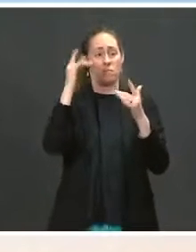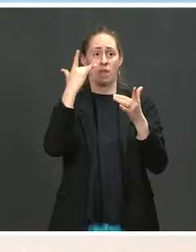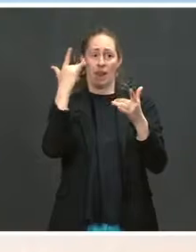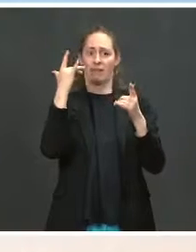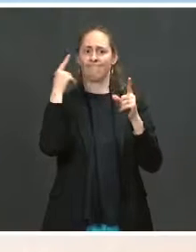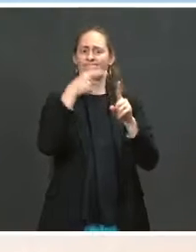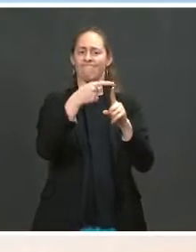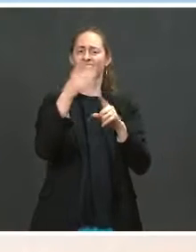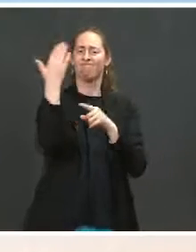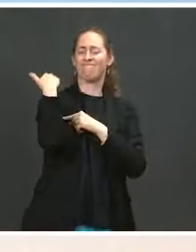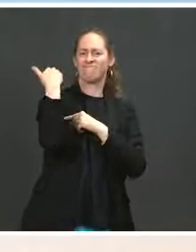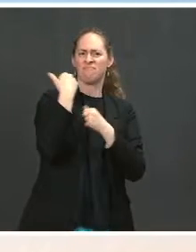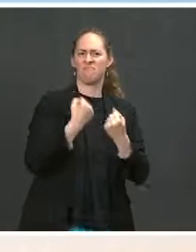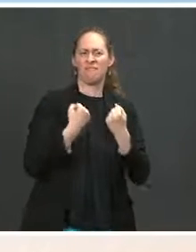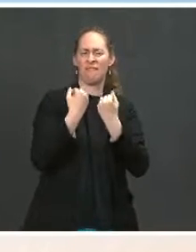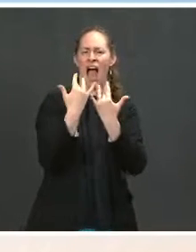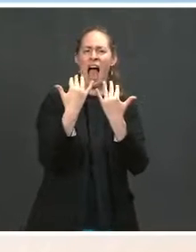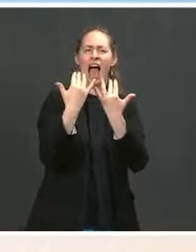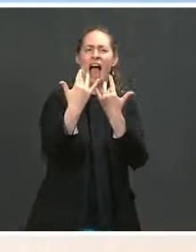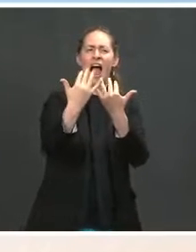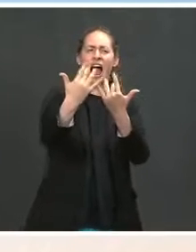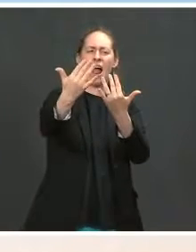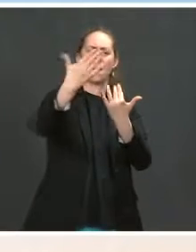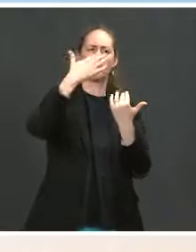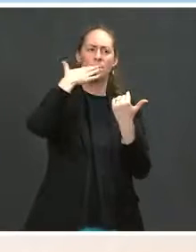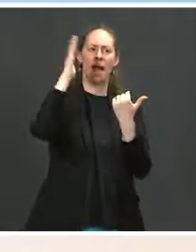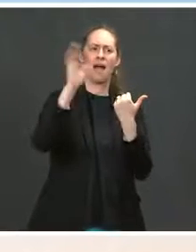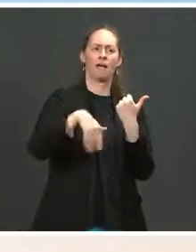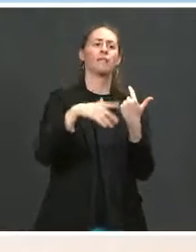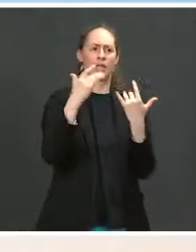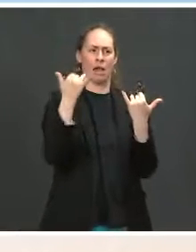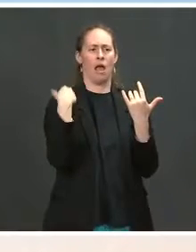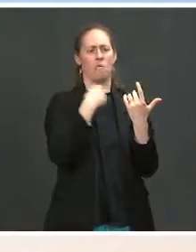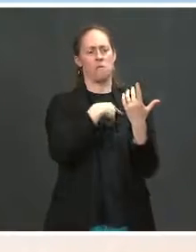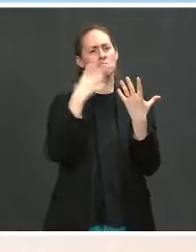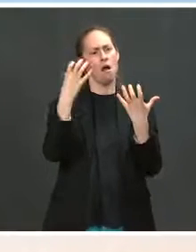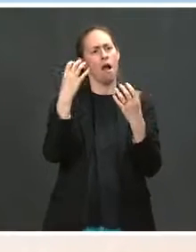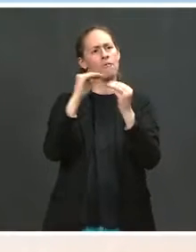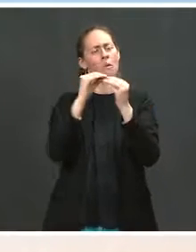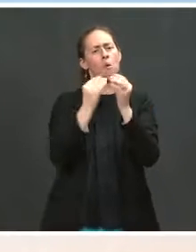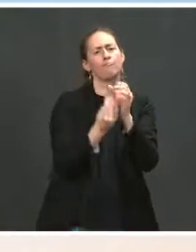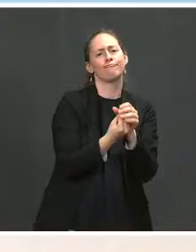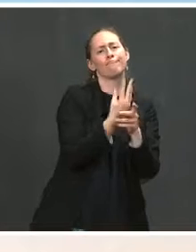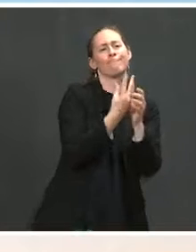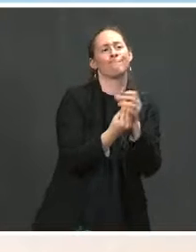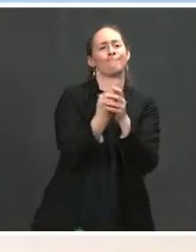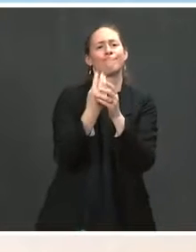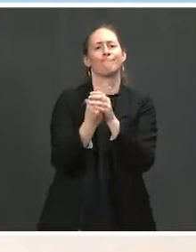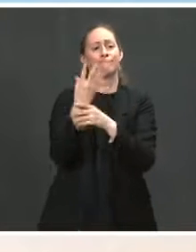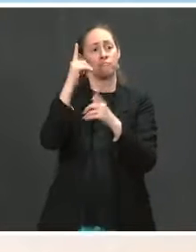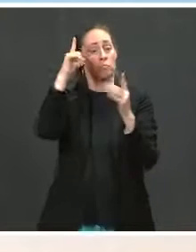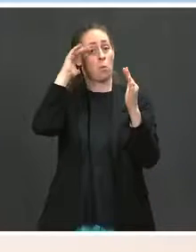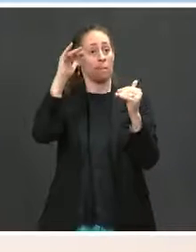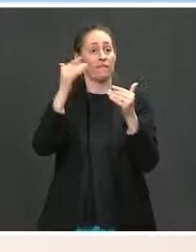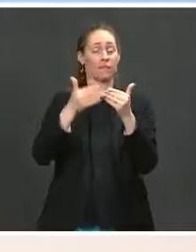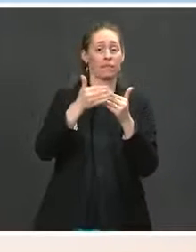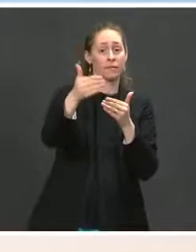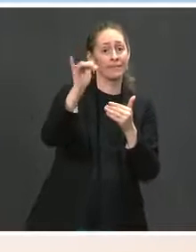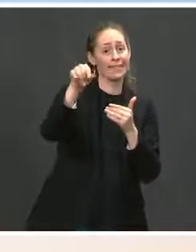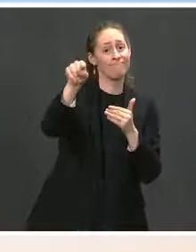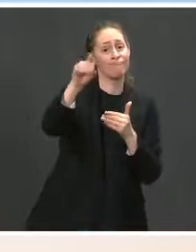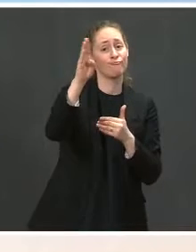that conservation and sustainable economic growth can go hand in hand, and certainly that's our expectation for Brazil. What would be a